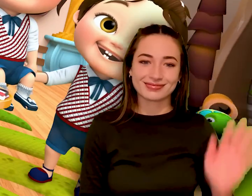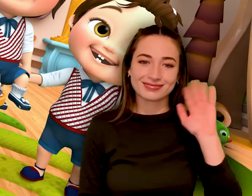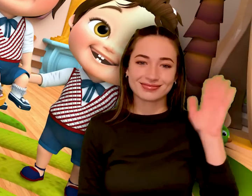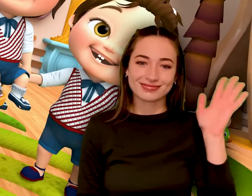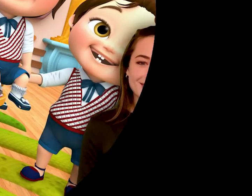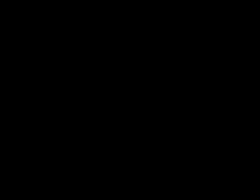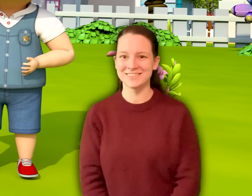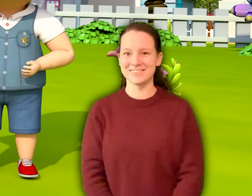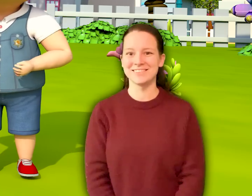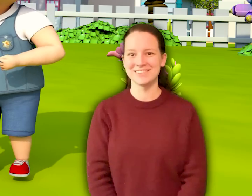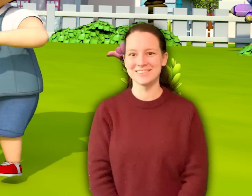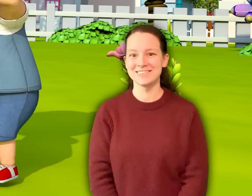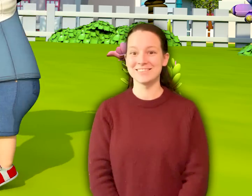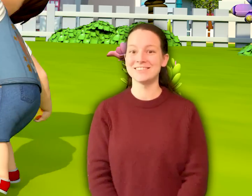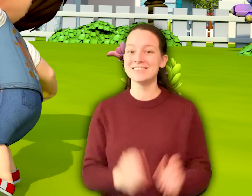right